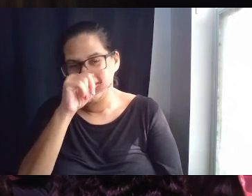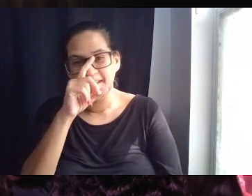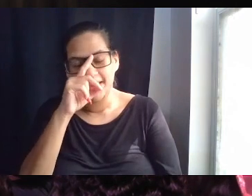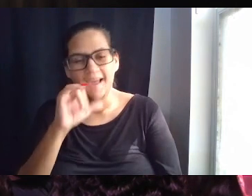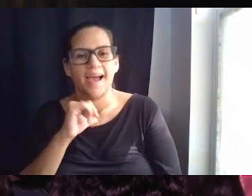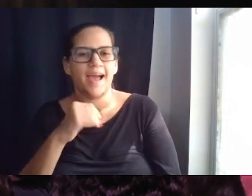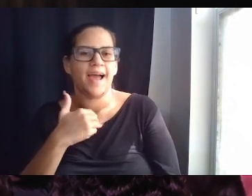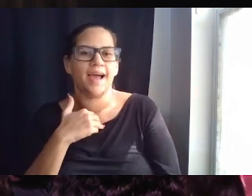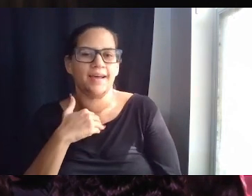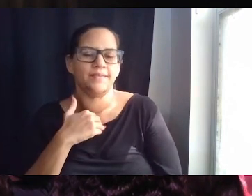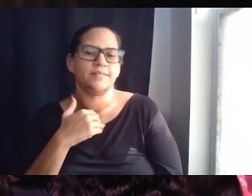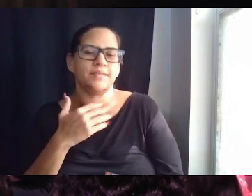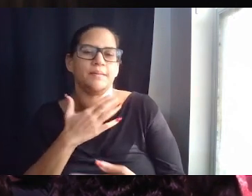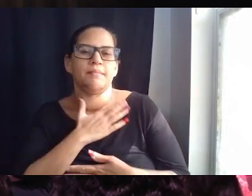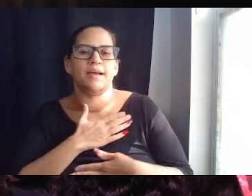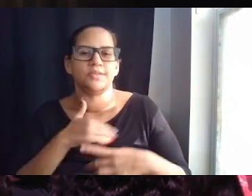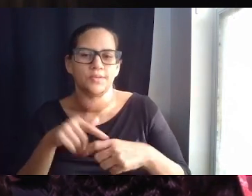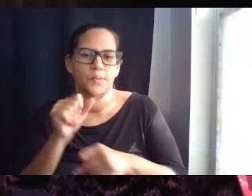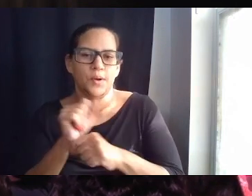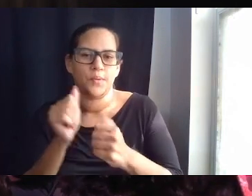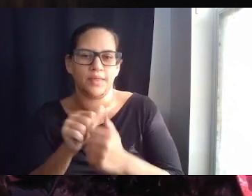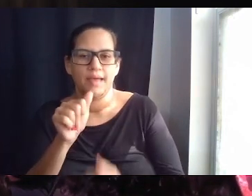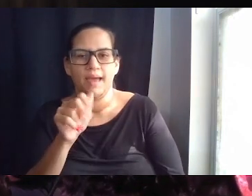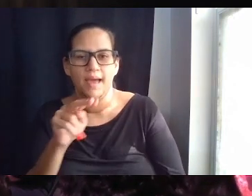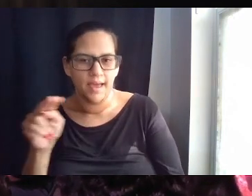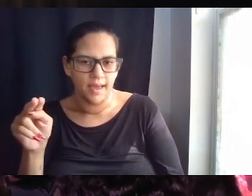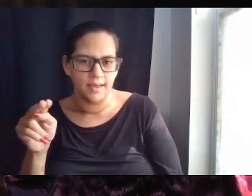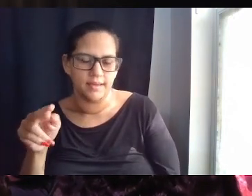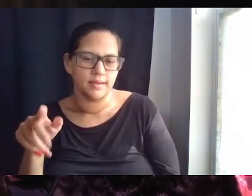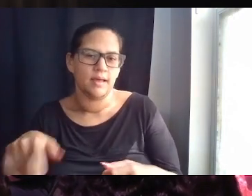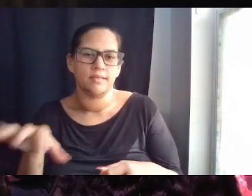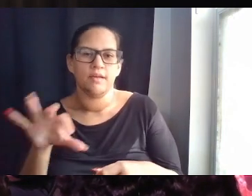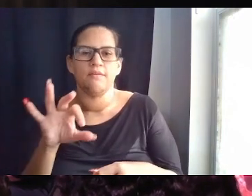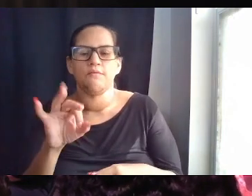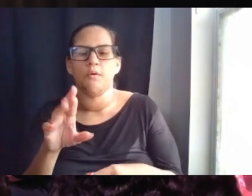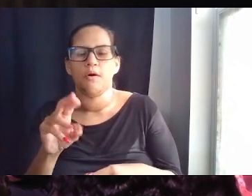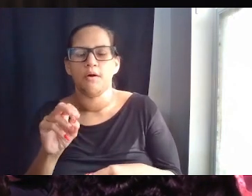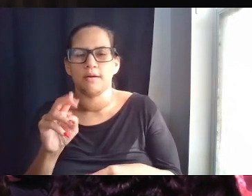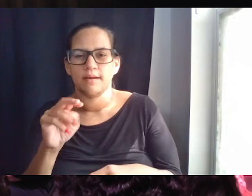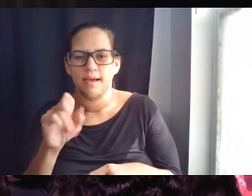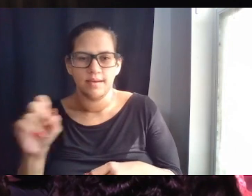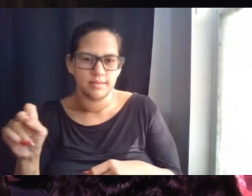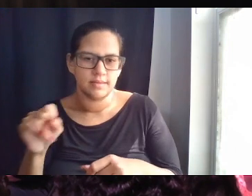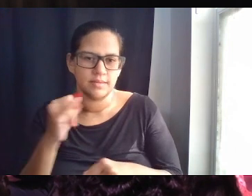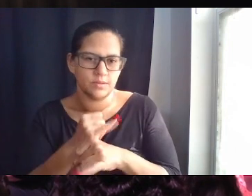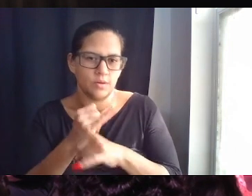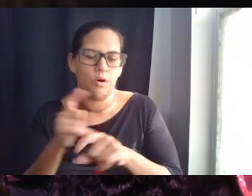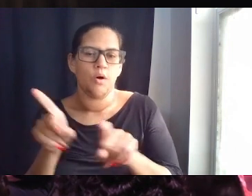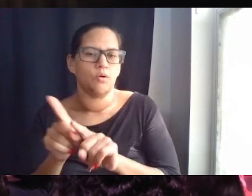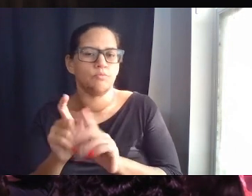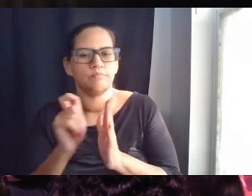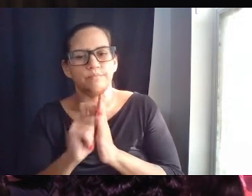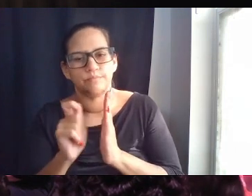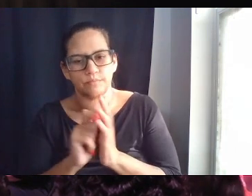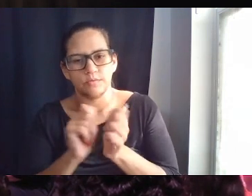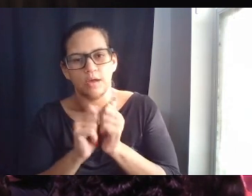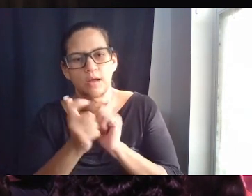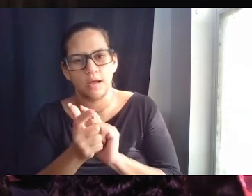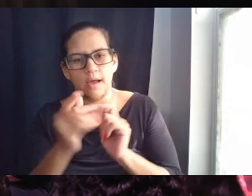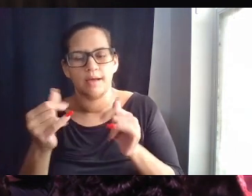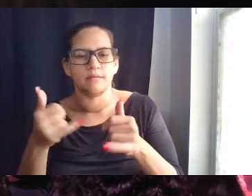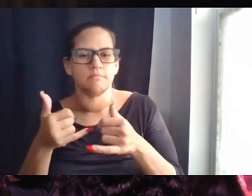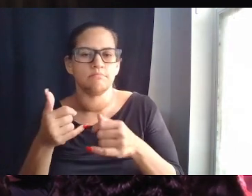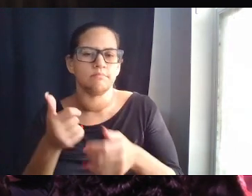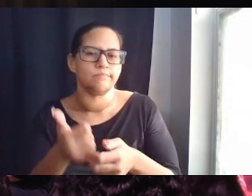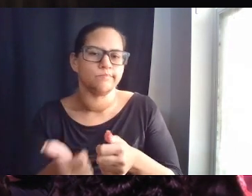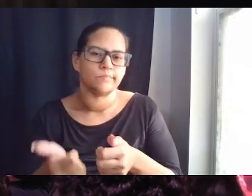work with Anne as part of the Fornes Institute. She is also a playwright, translator, and scholar, and the co-editor